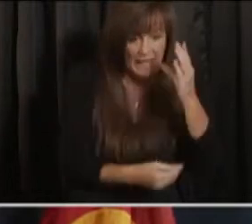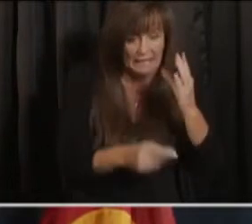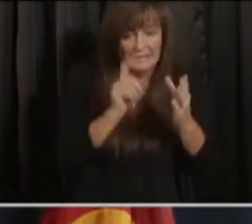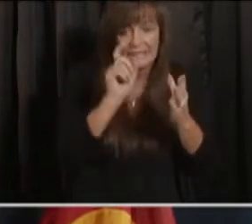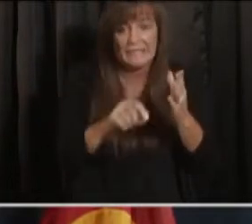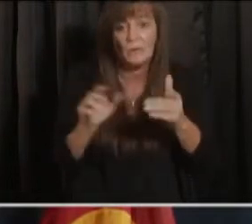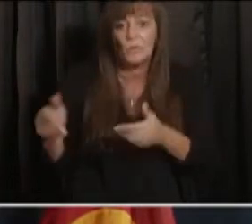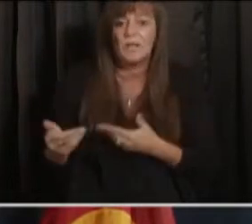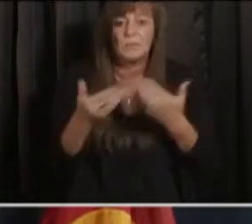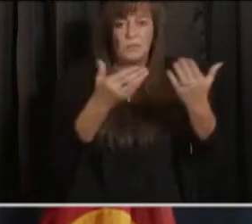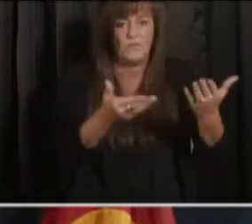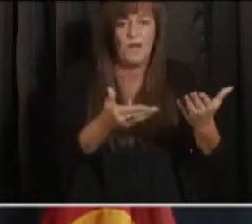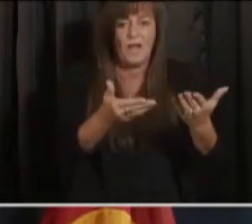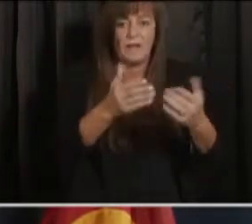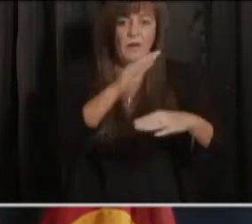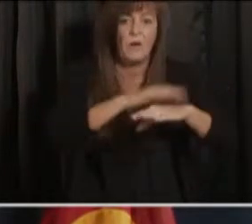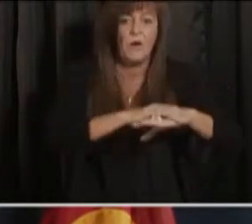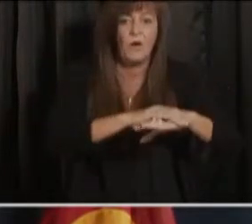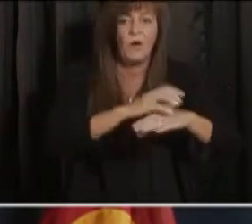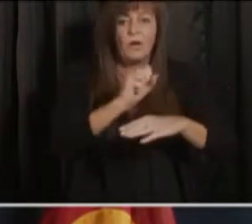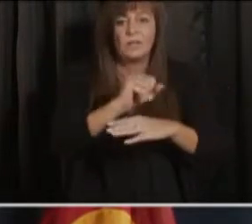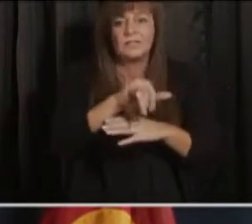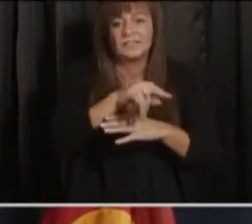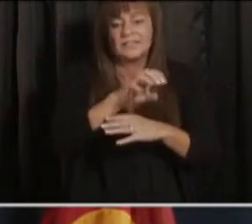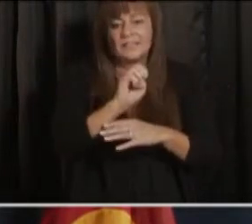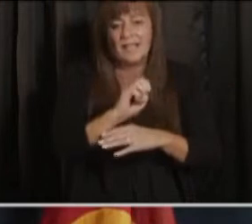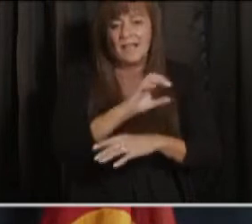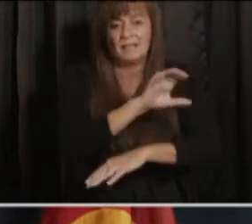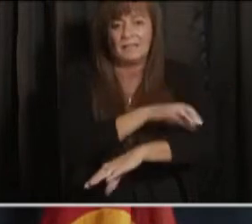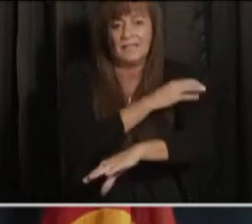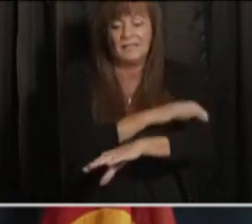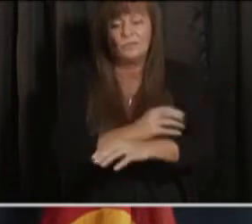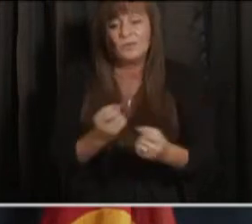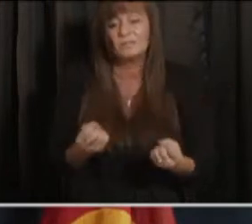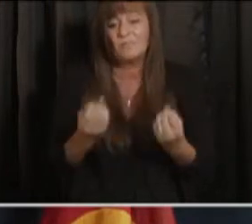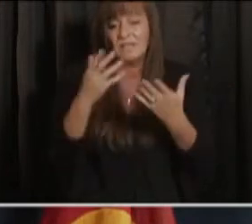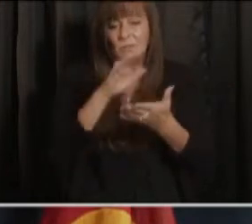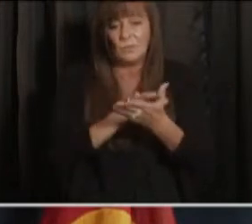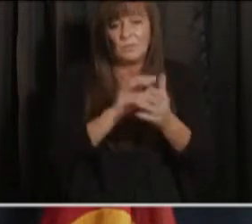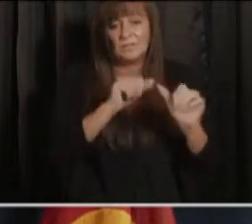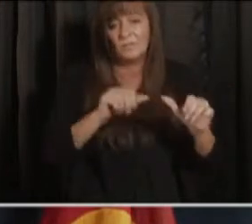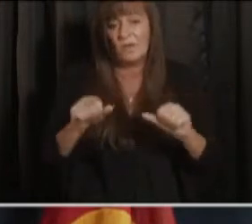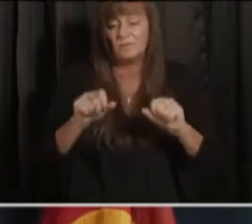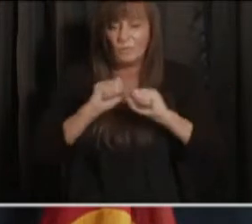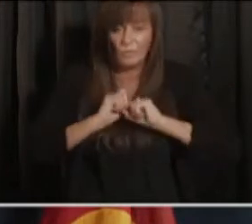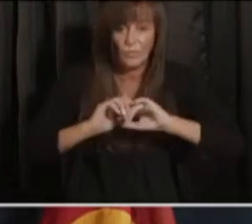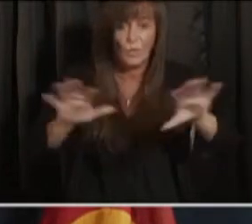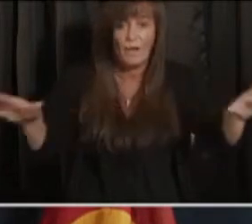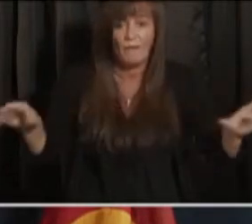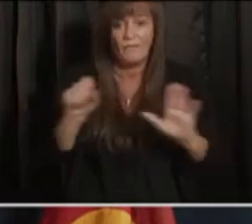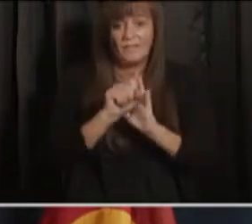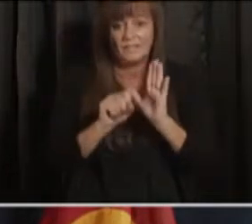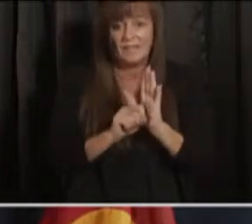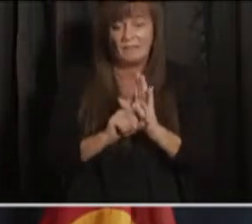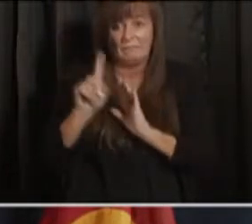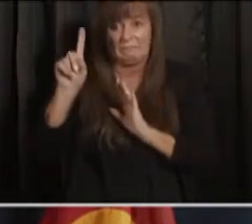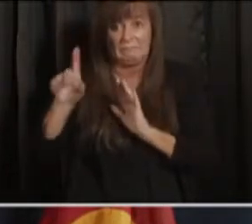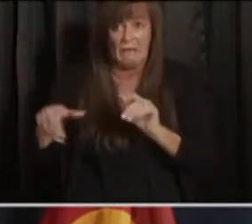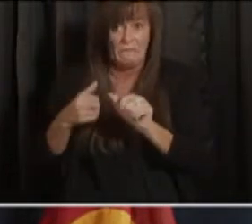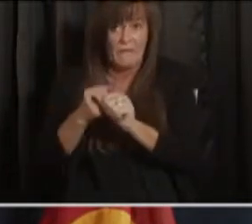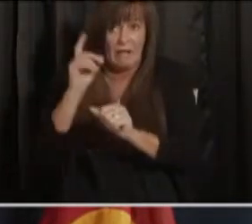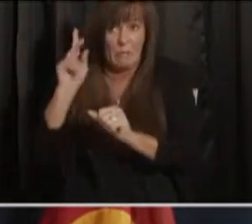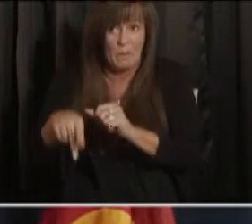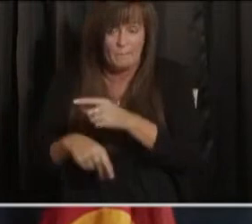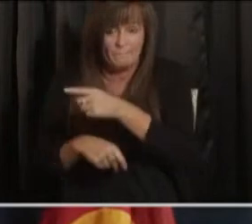those on-site clinics to provide this in as many schools as possible across the state. Sorry, if I can ask just a quick